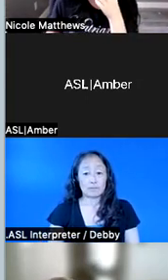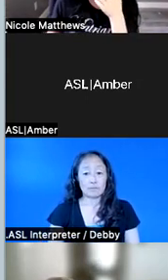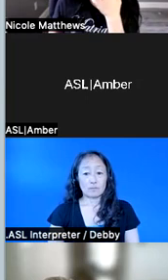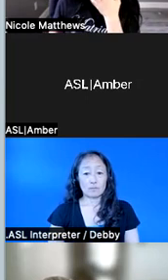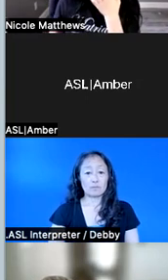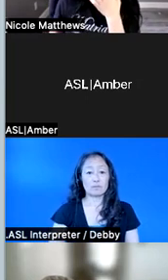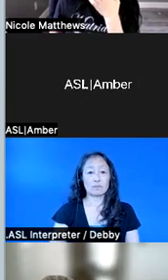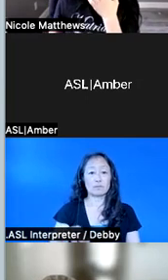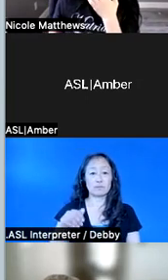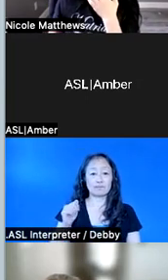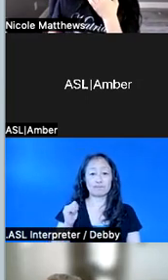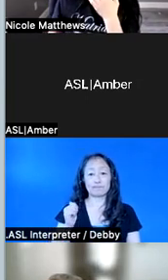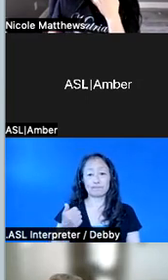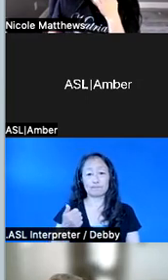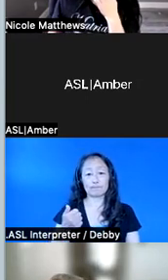Awesome.